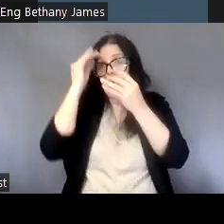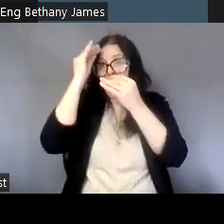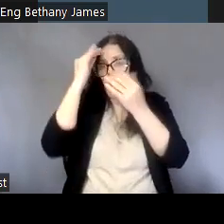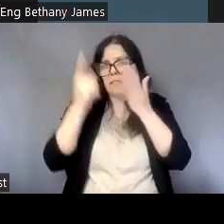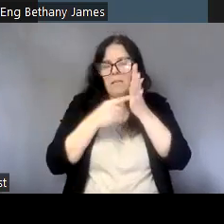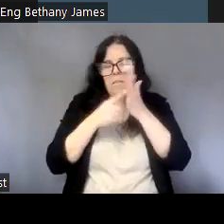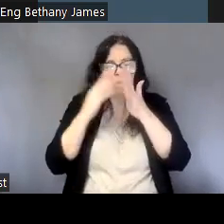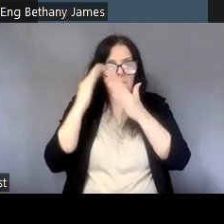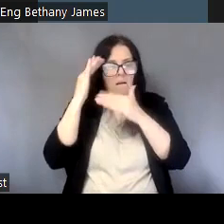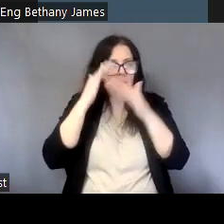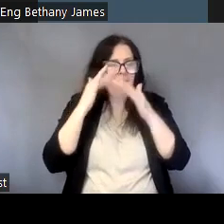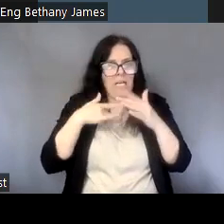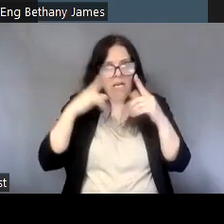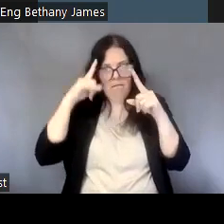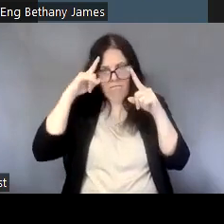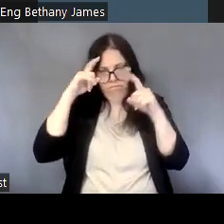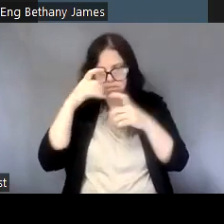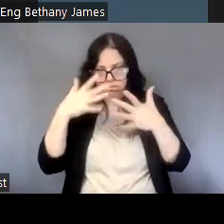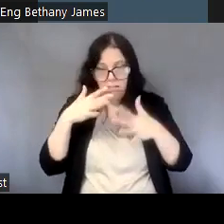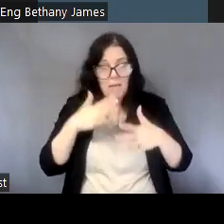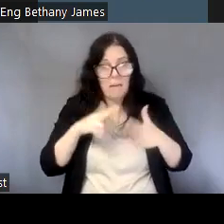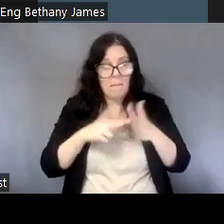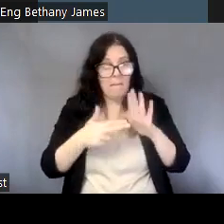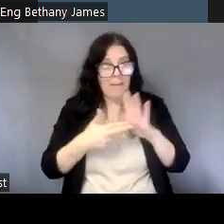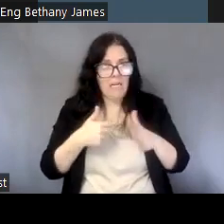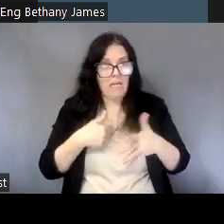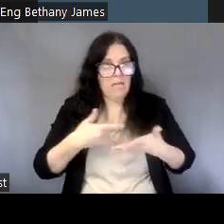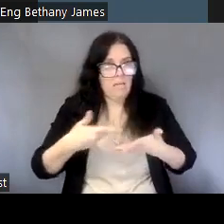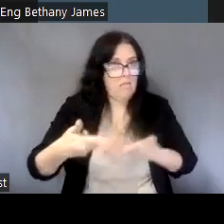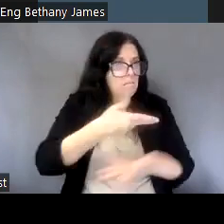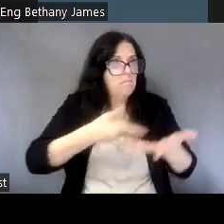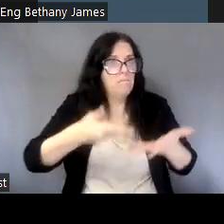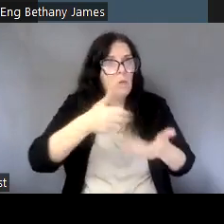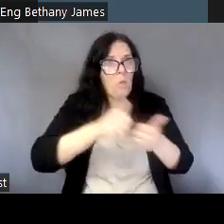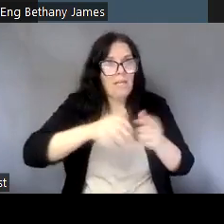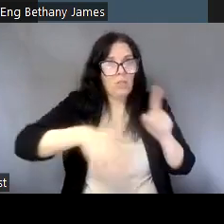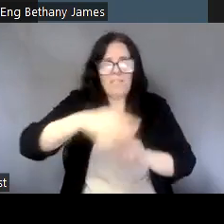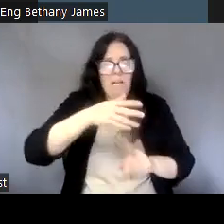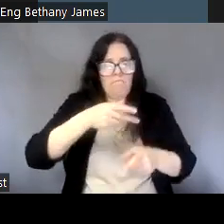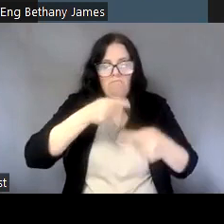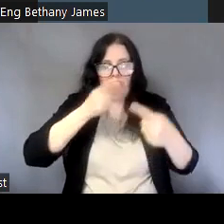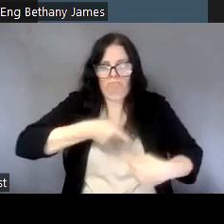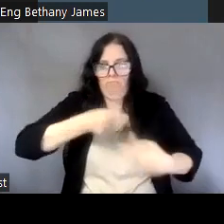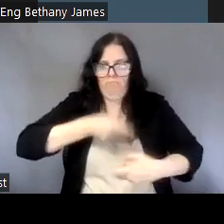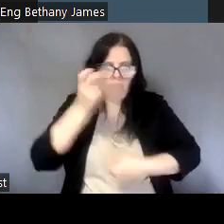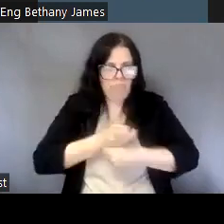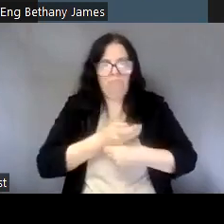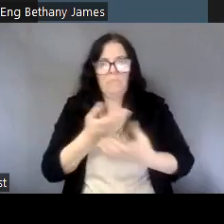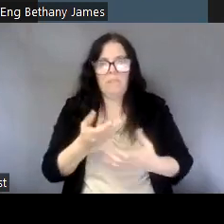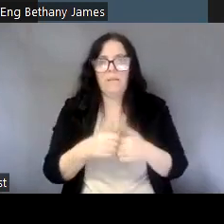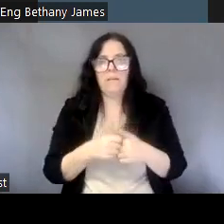an individual ability to function within their society can be damaged. And so it's not something